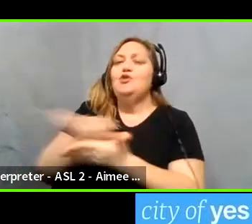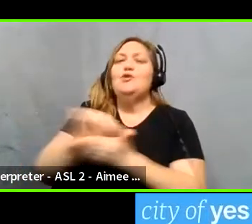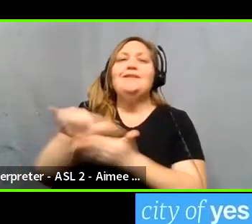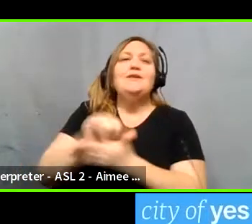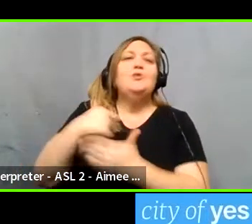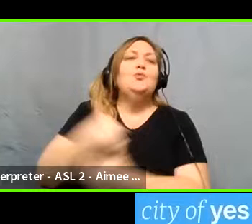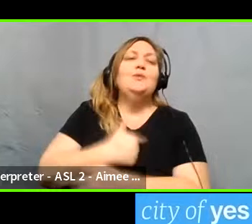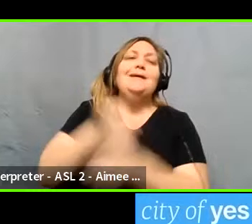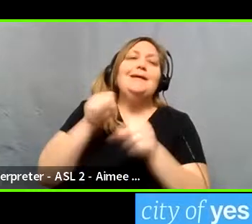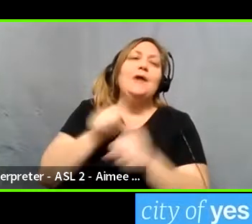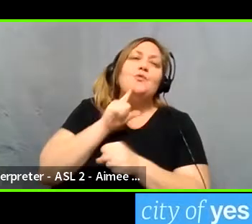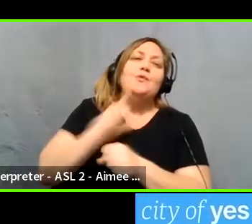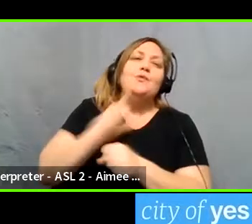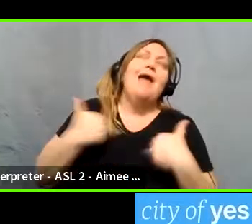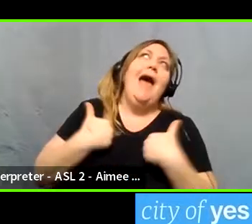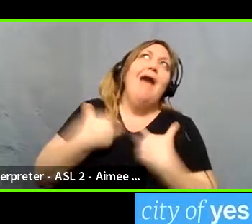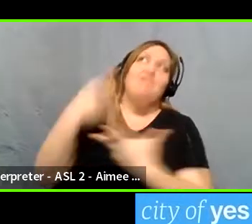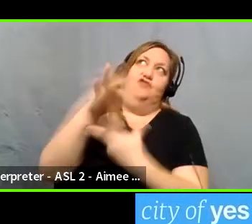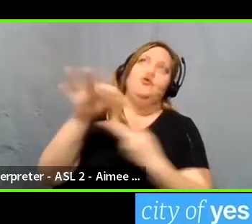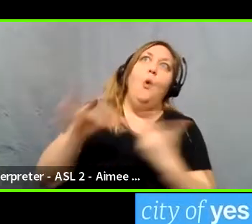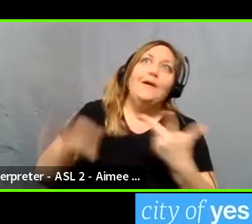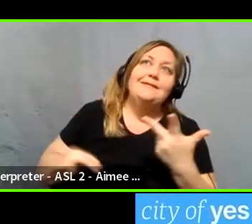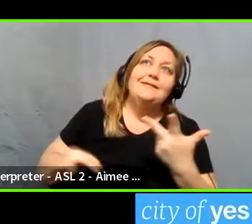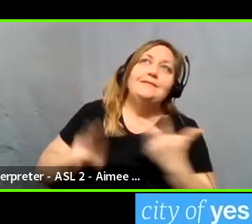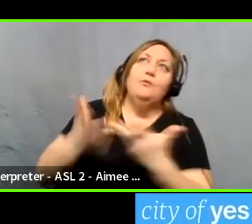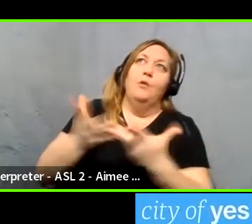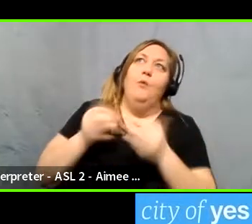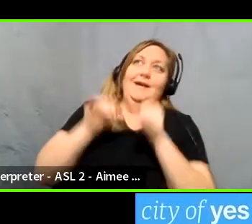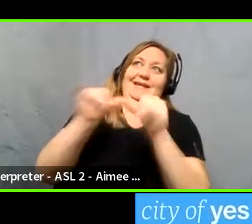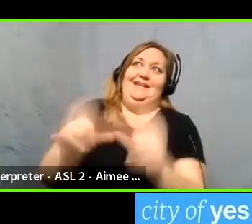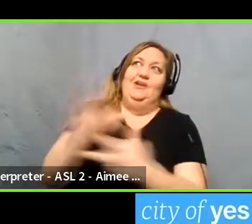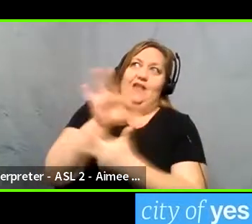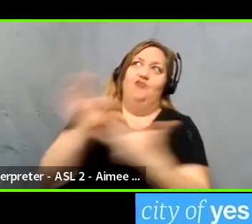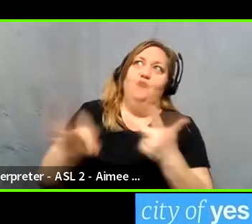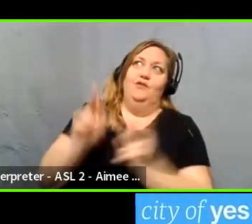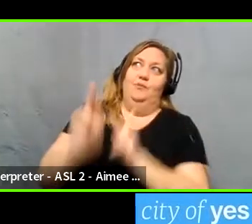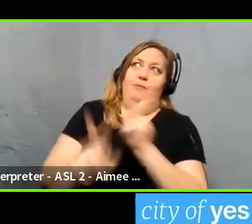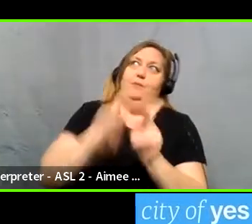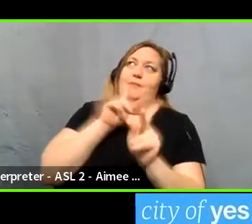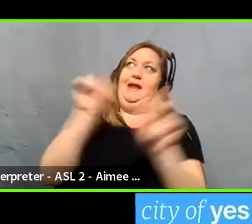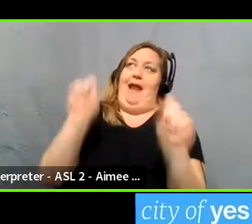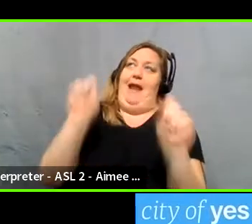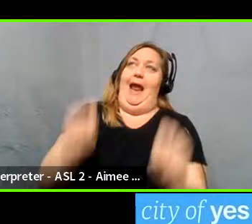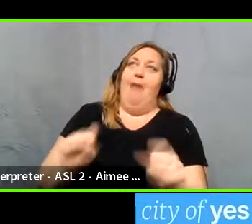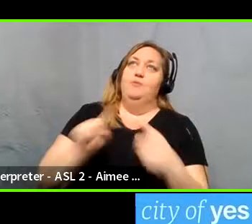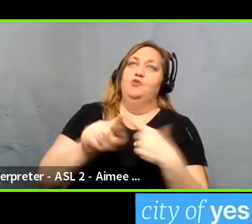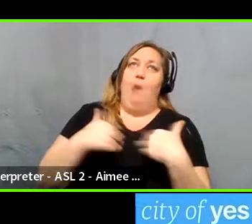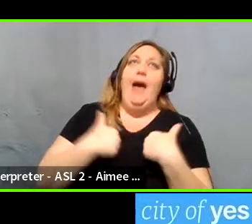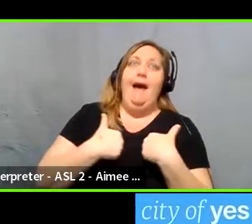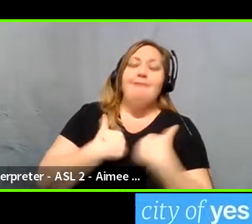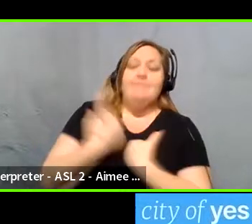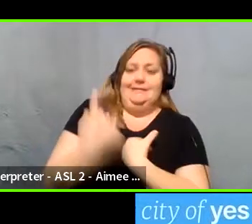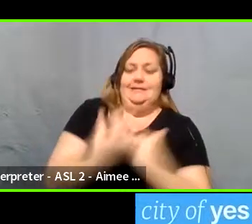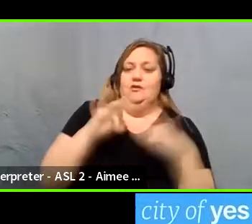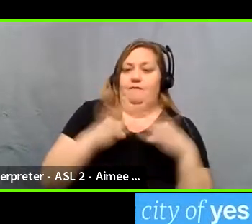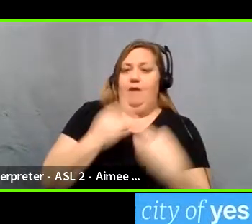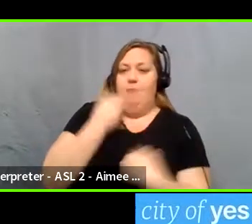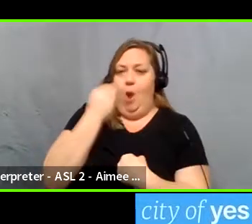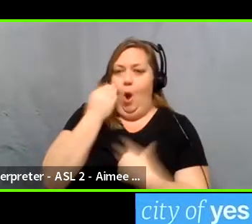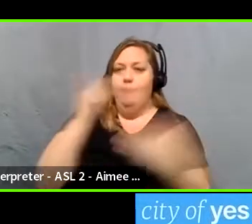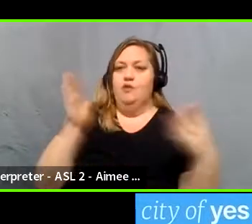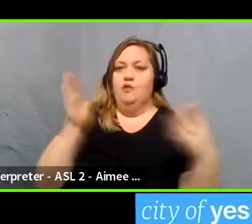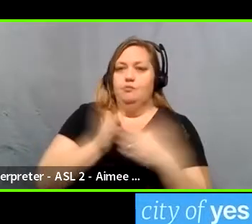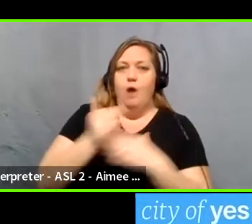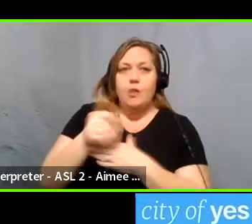we can really have a choice and want, we want to continue that choice of people being able to have a single family home, a small